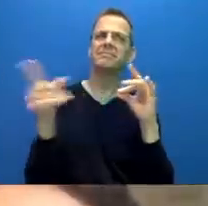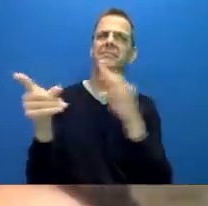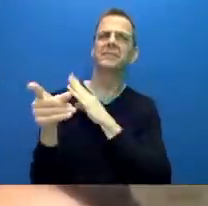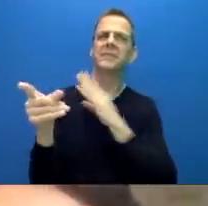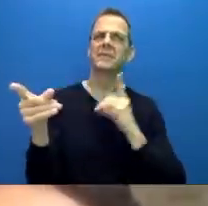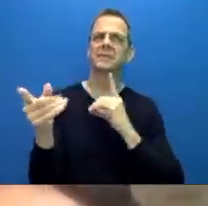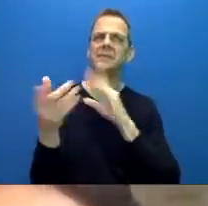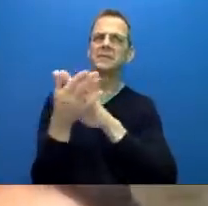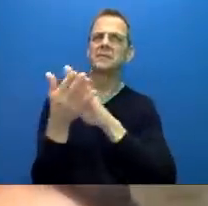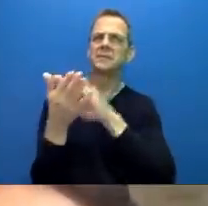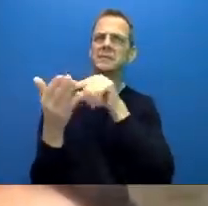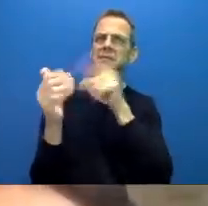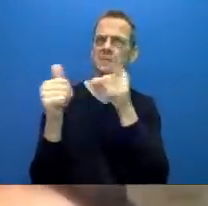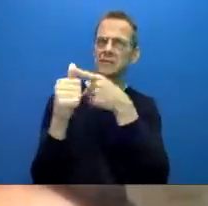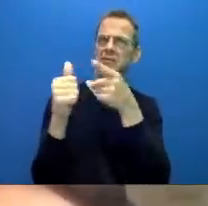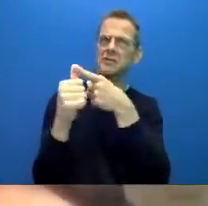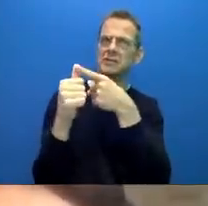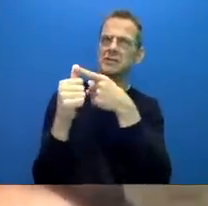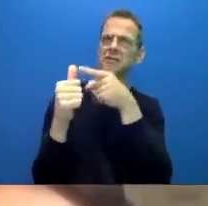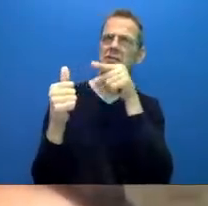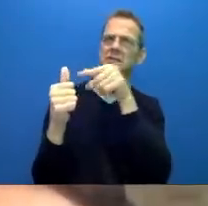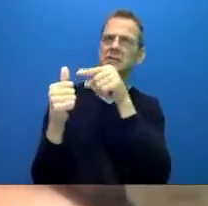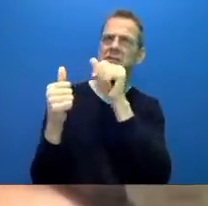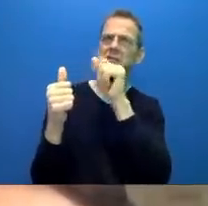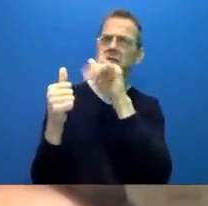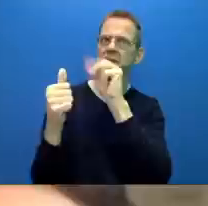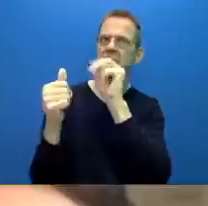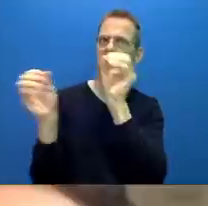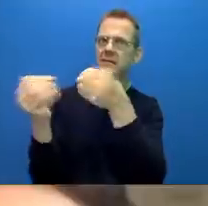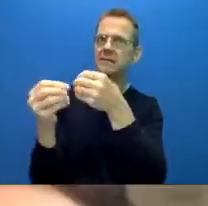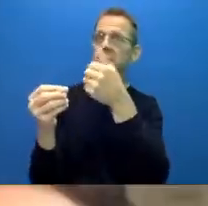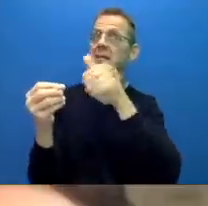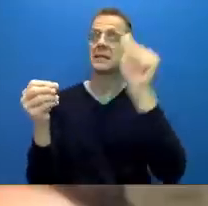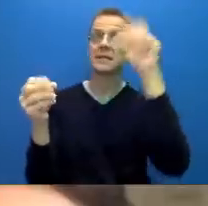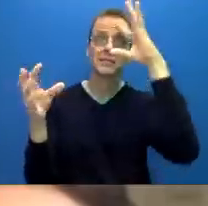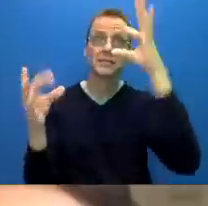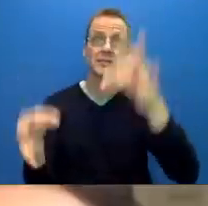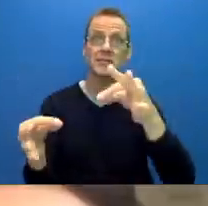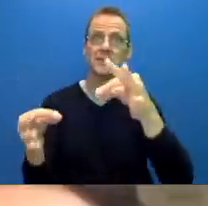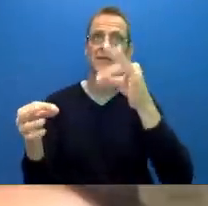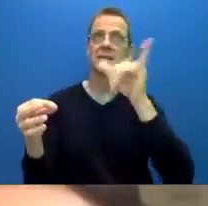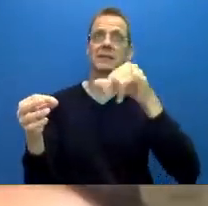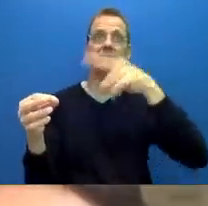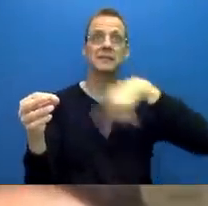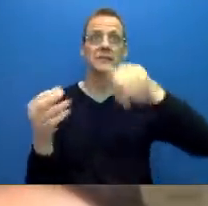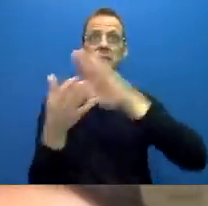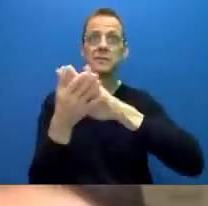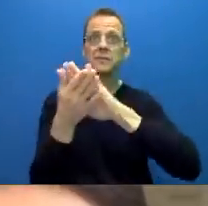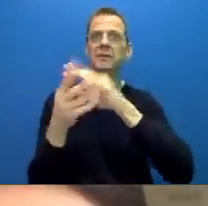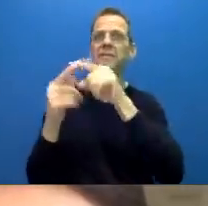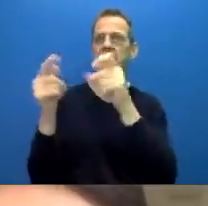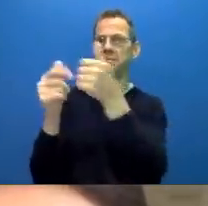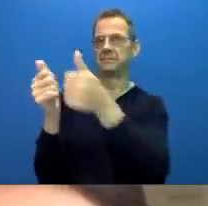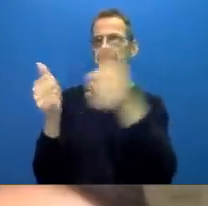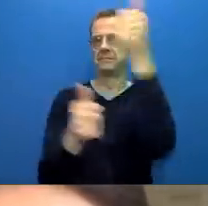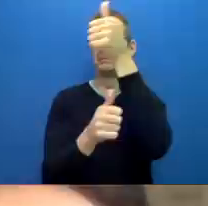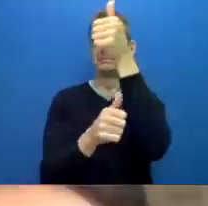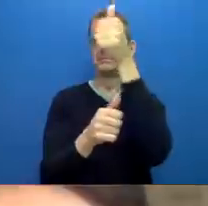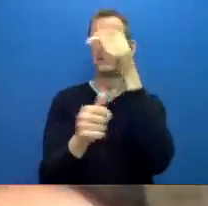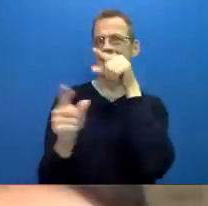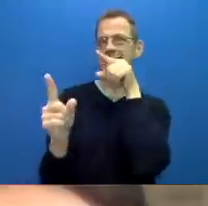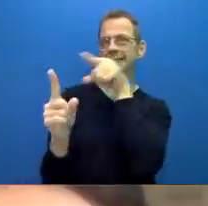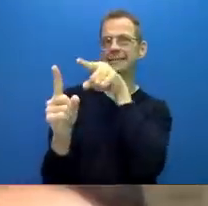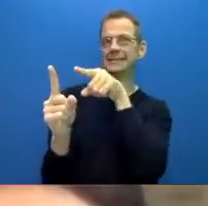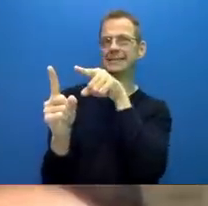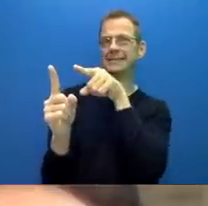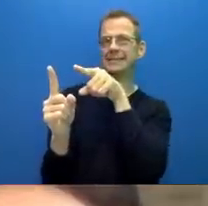are ultimately going to make the decisions that are pushed down onto schools and how they're going to follow those rules. So that would be the start. That's where I